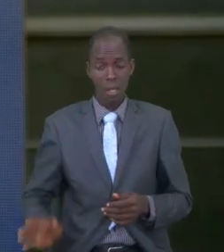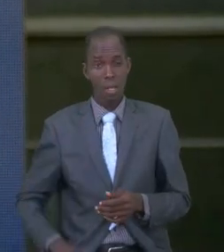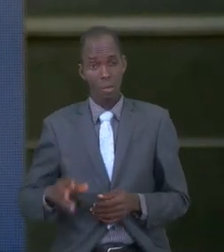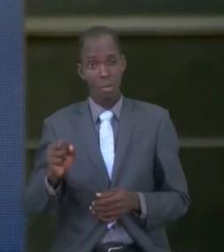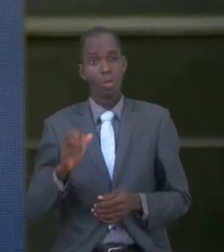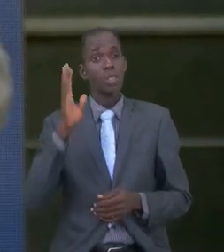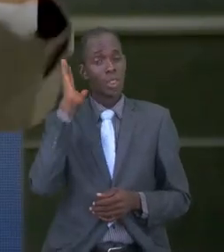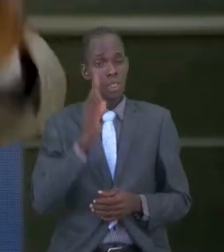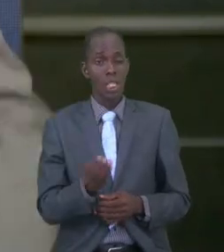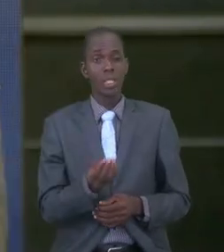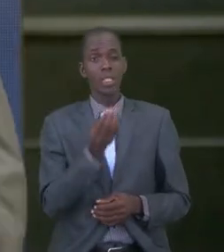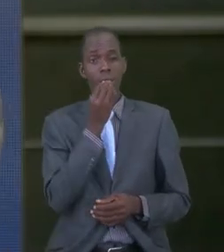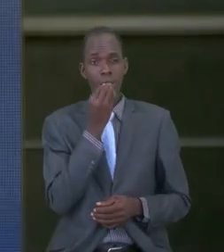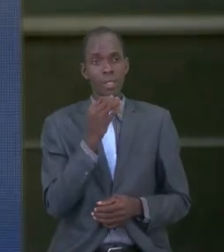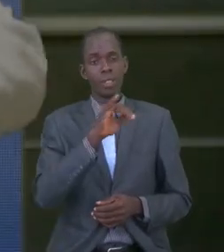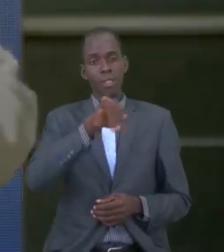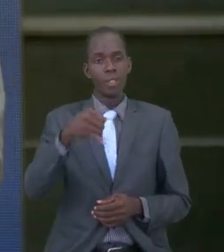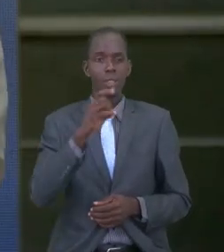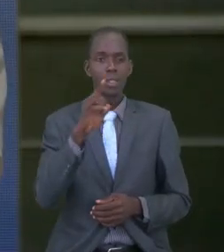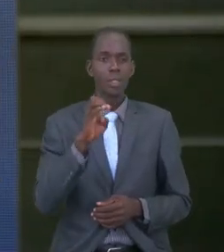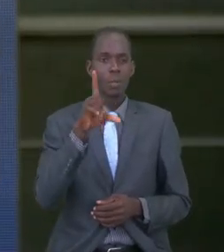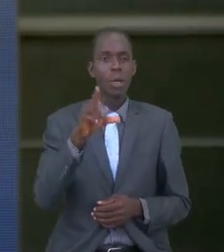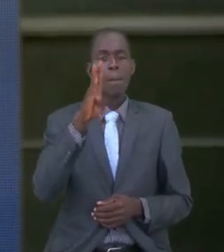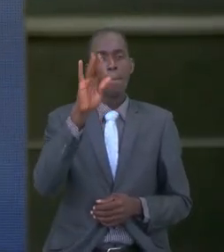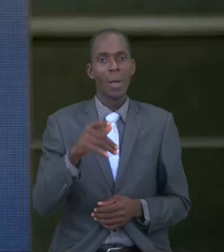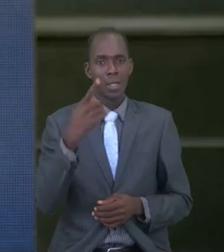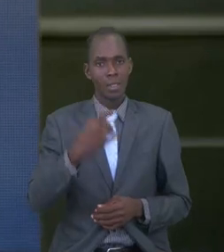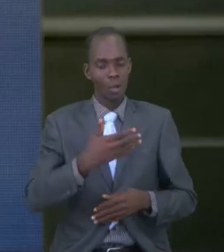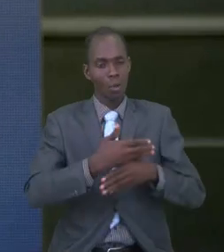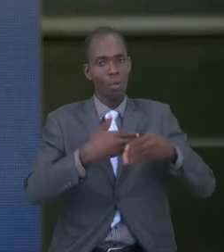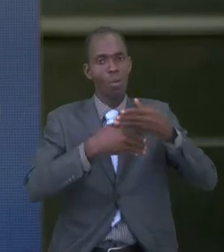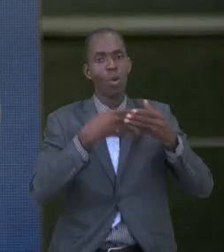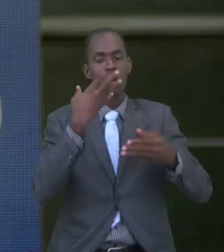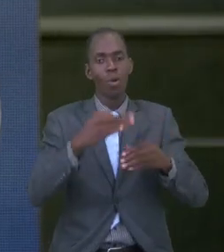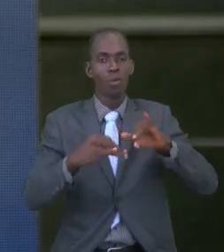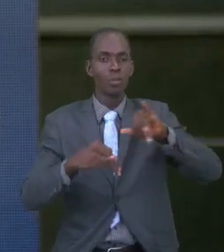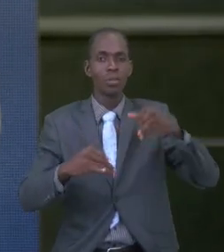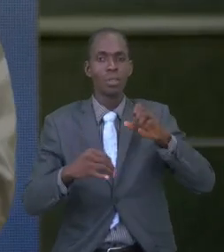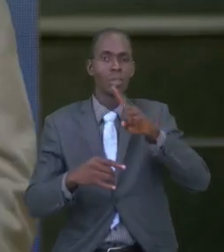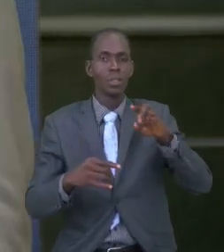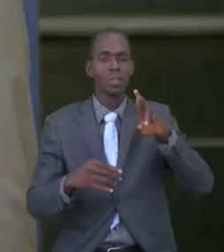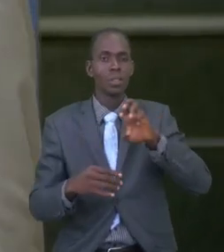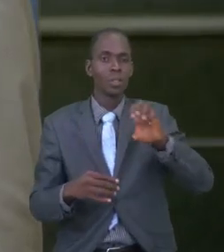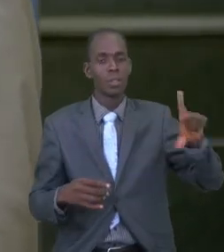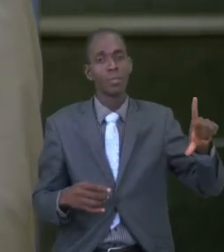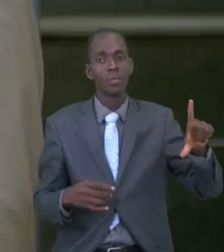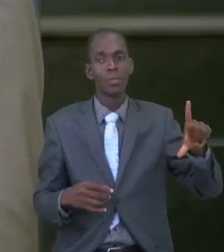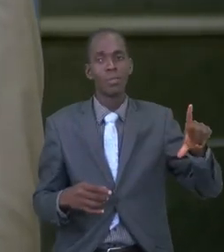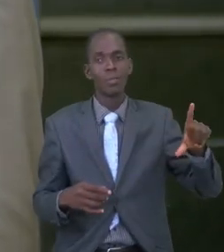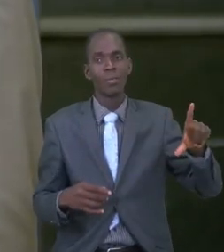shall eat Jezebel by the wall of Jezreel. Her